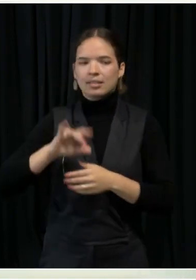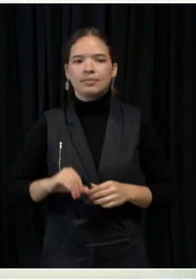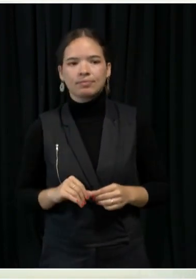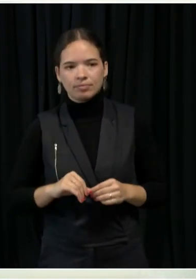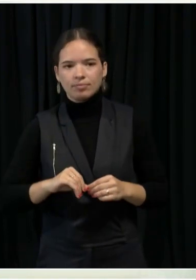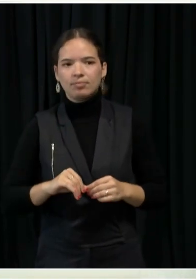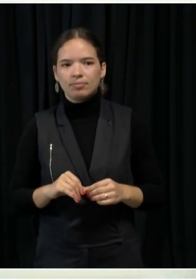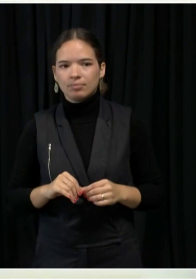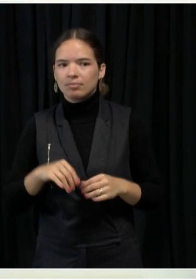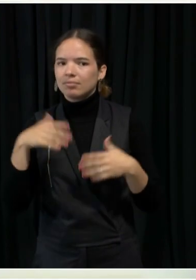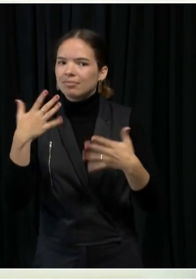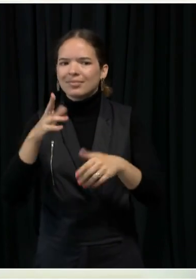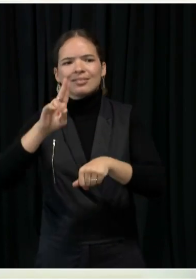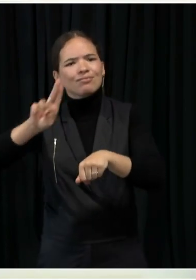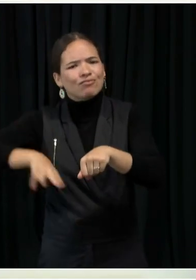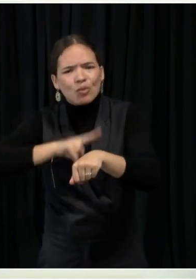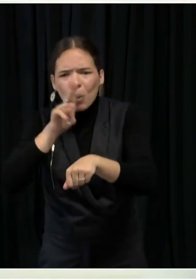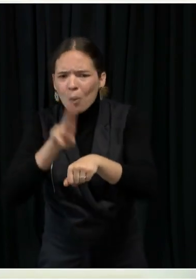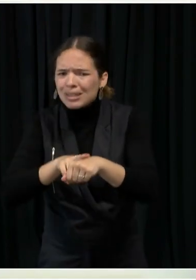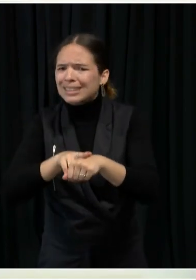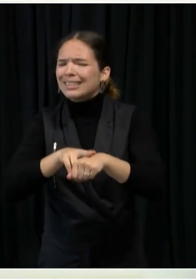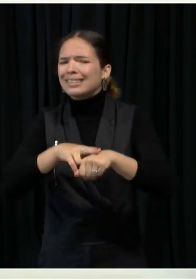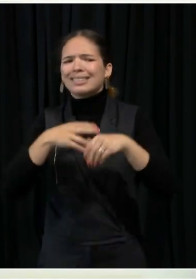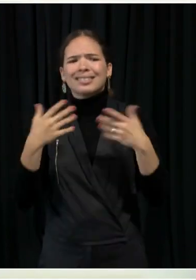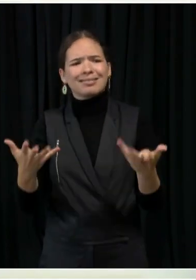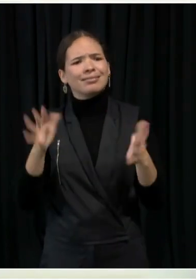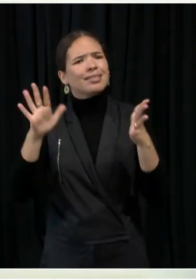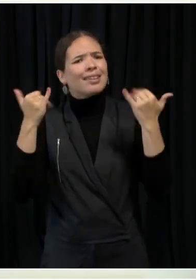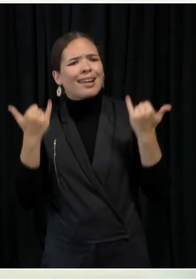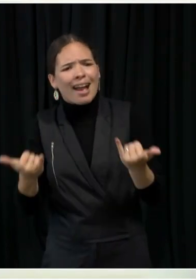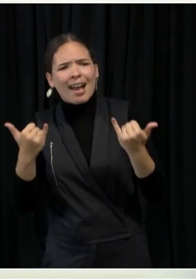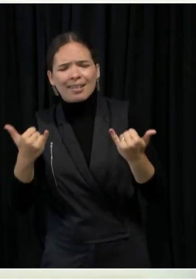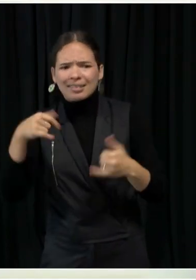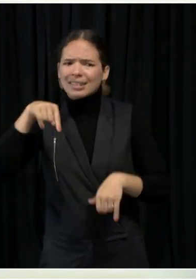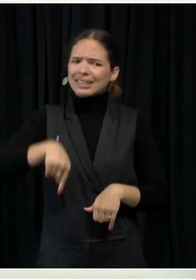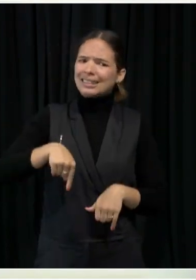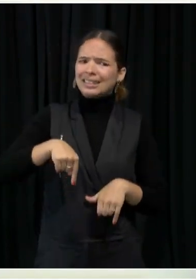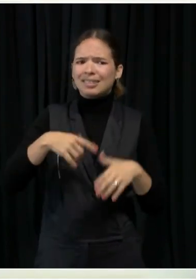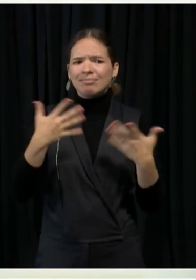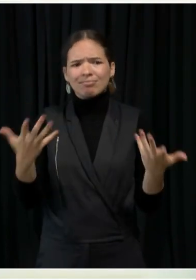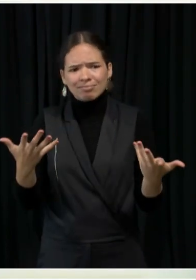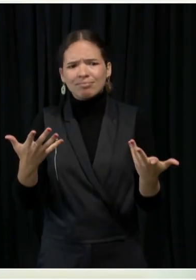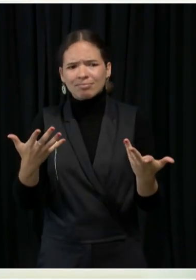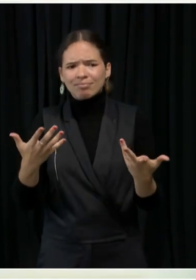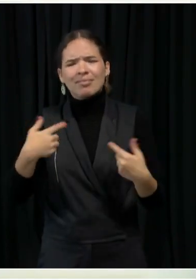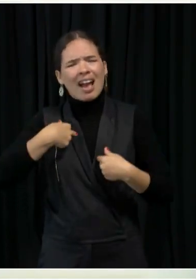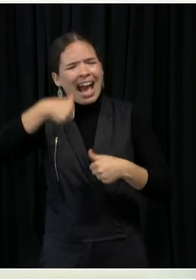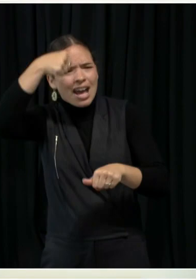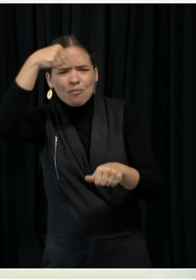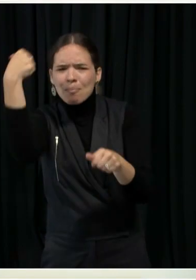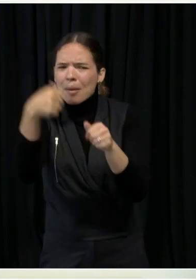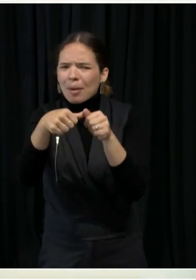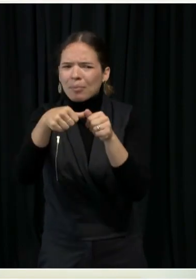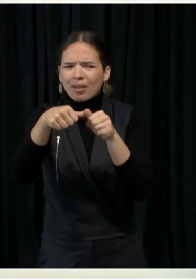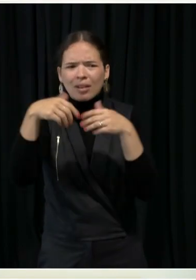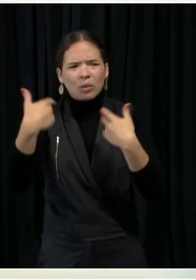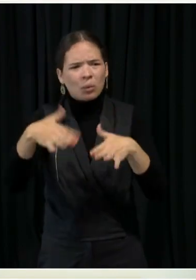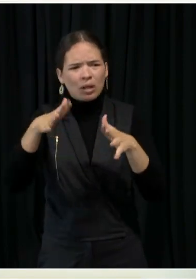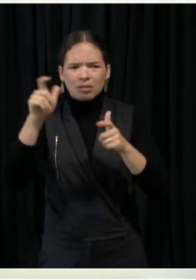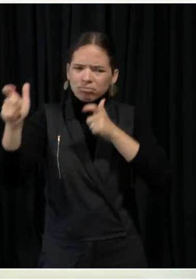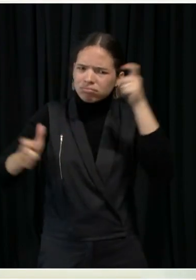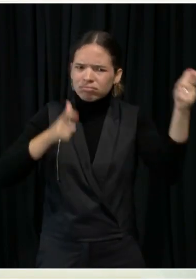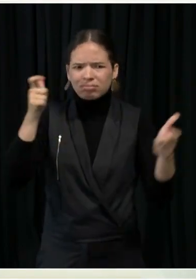And of course, this brings us to this moment. I remember the Big K liquor store. I think we all do,